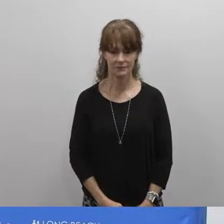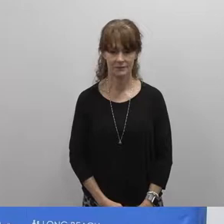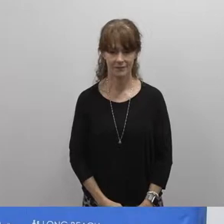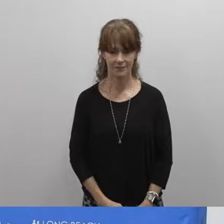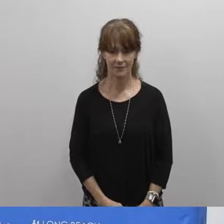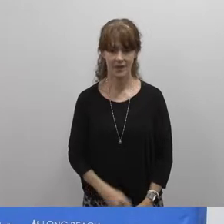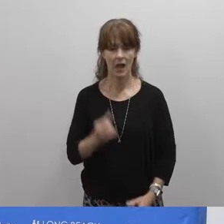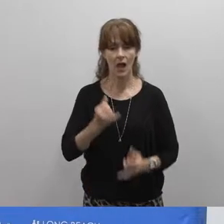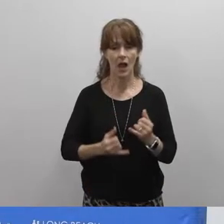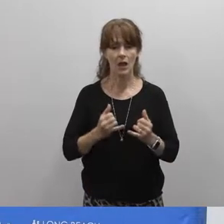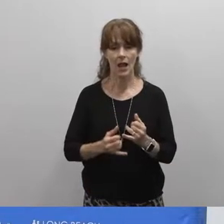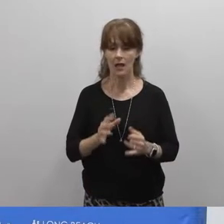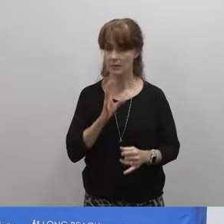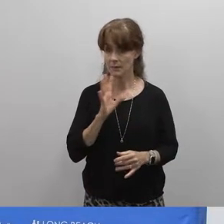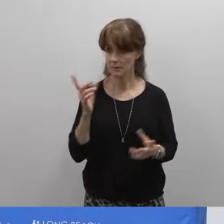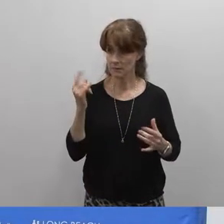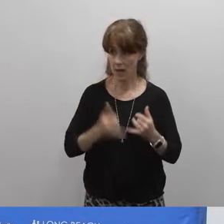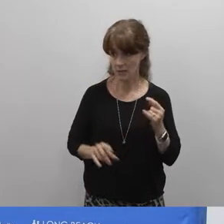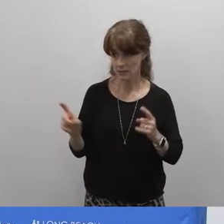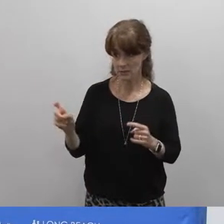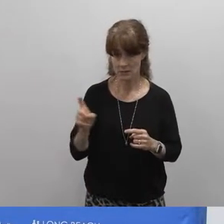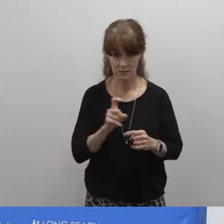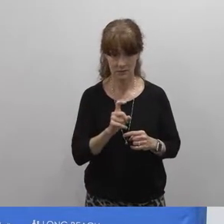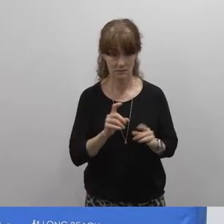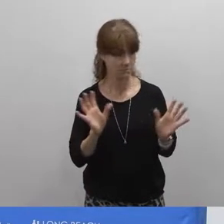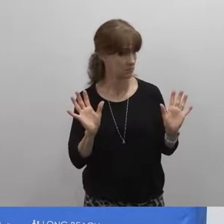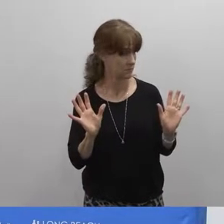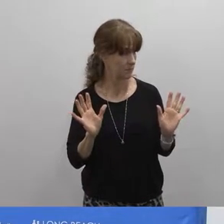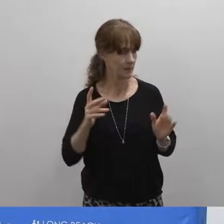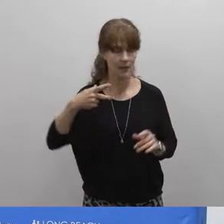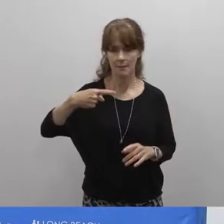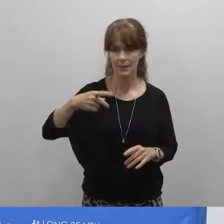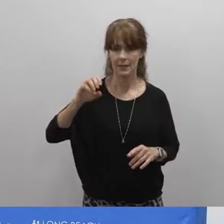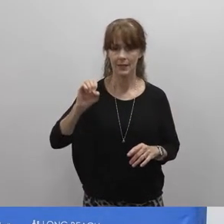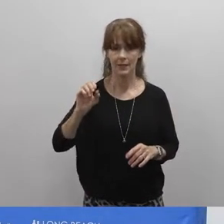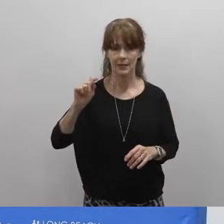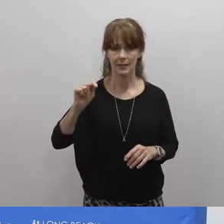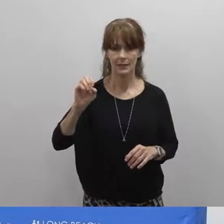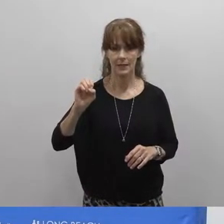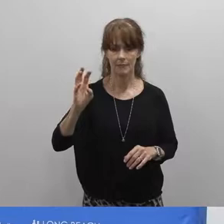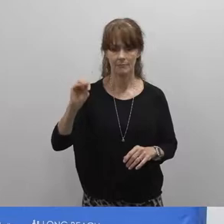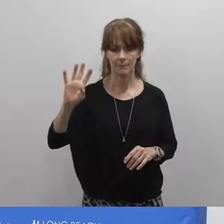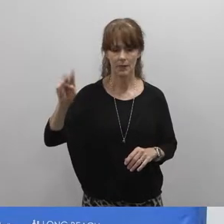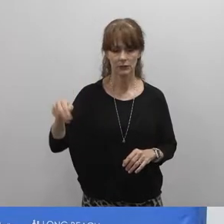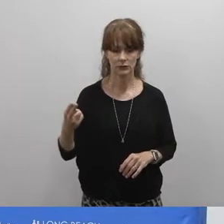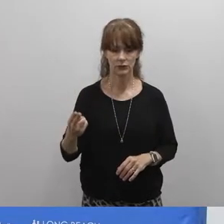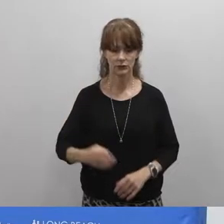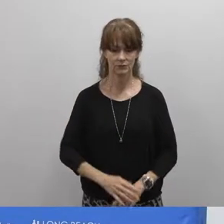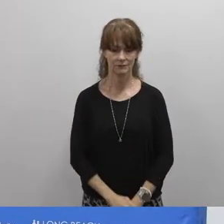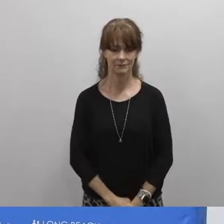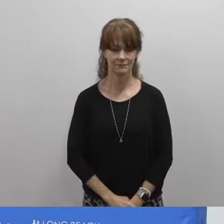And our last speaker, is this the last one, Leticia? Is Pete Marsh. I saw you come in, Pete. Yeah, there you are.